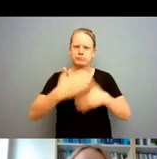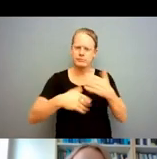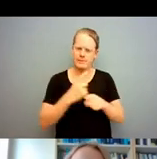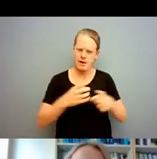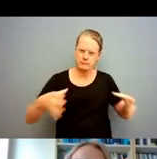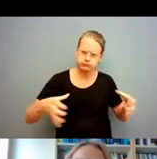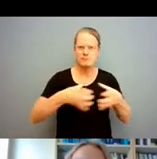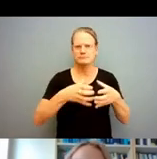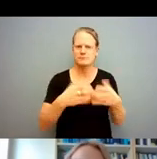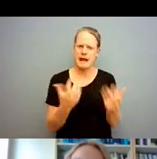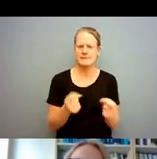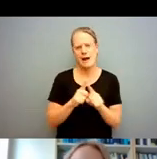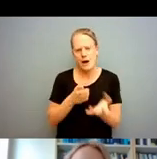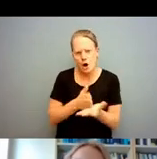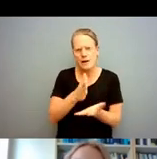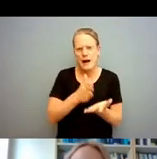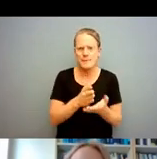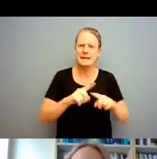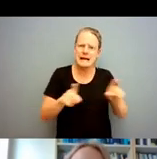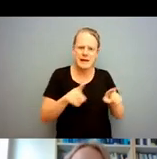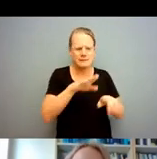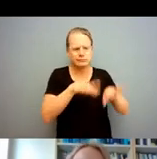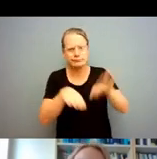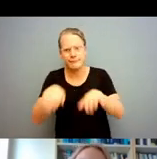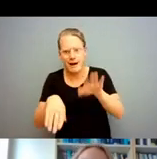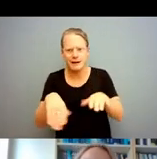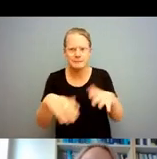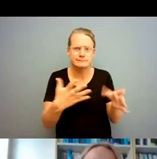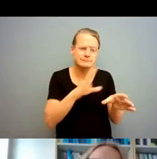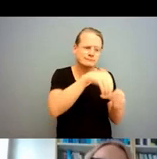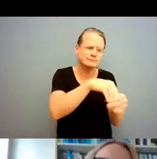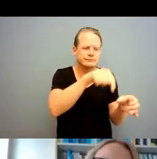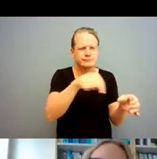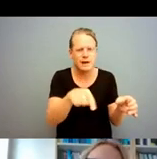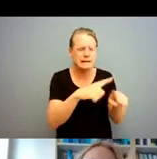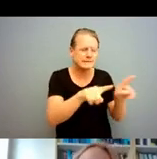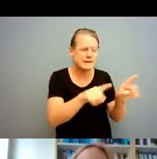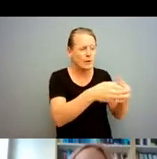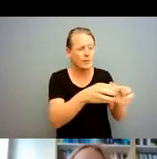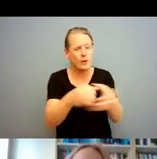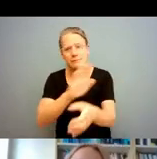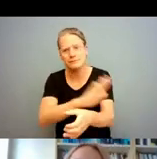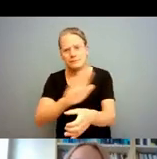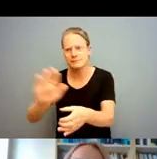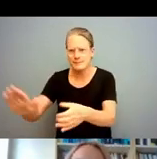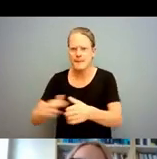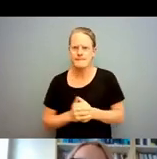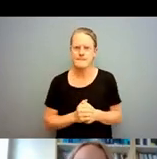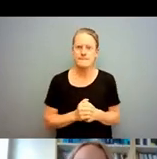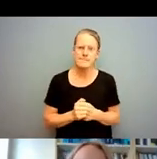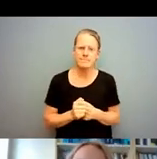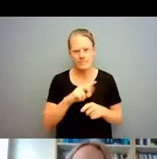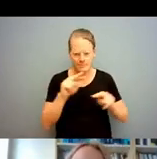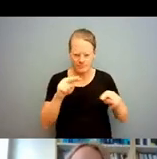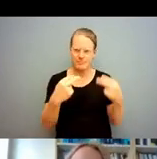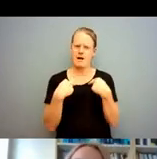differ Indigenous peoples' own understanding of their rights from international human rights standards, which by